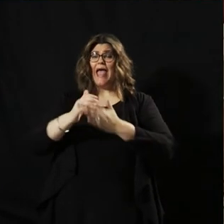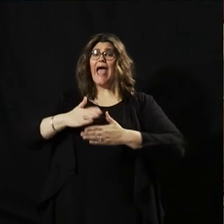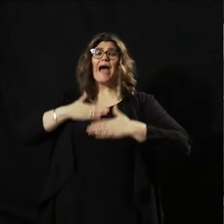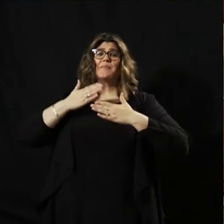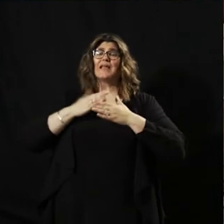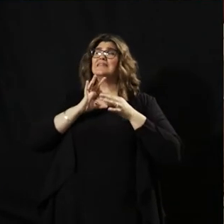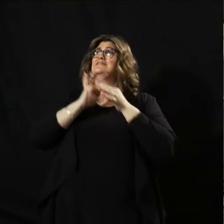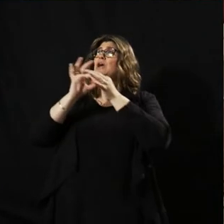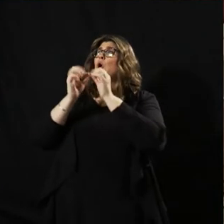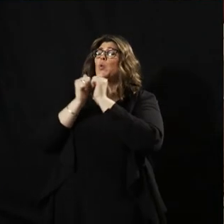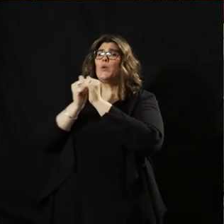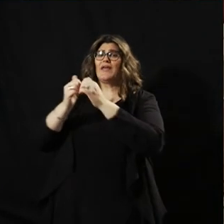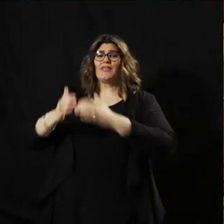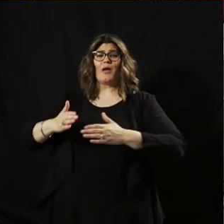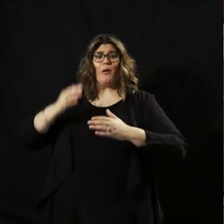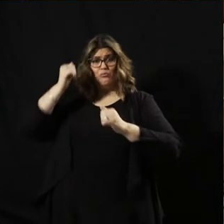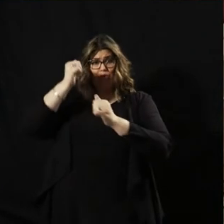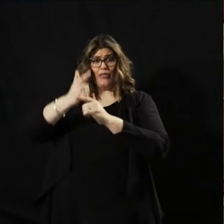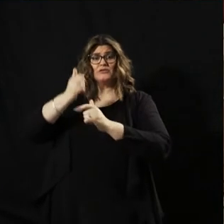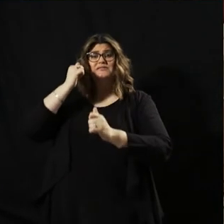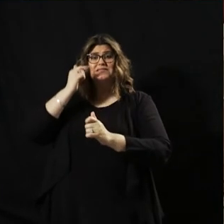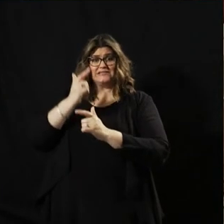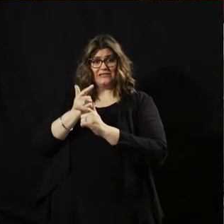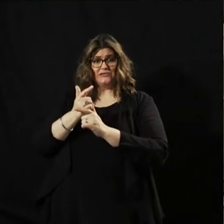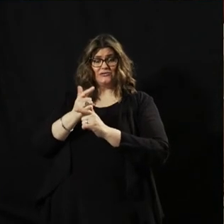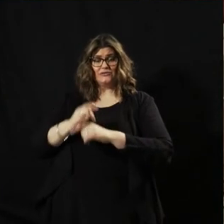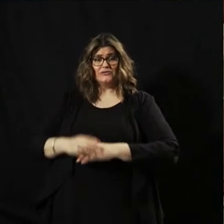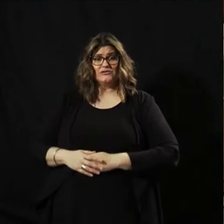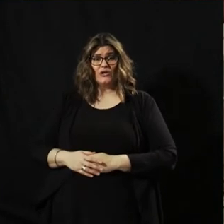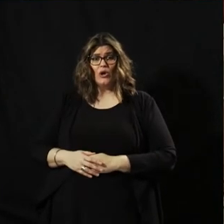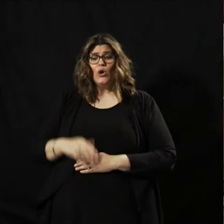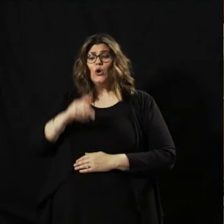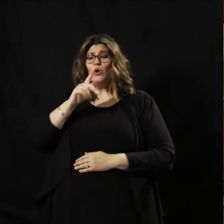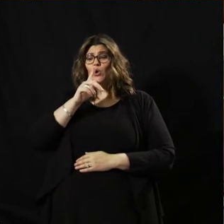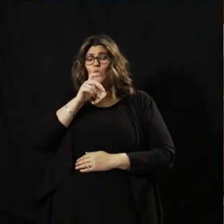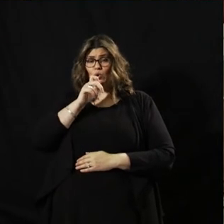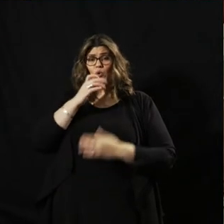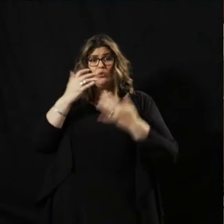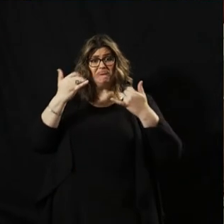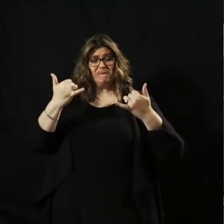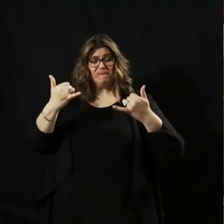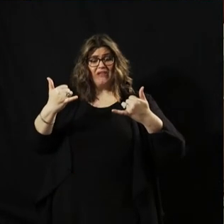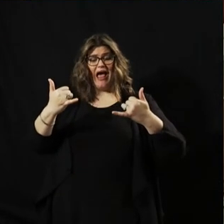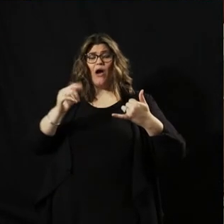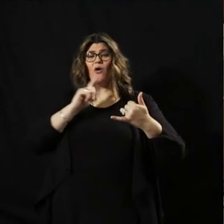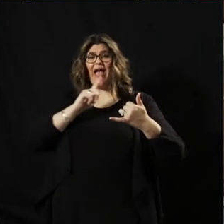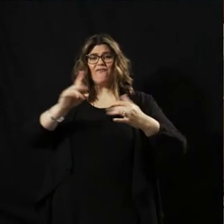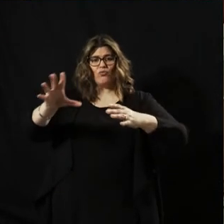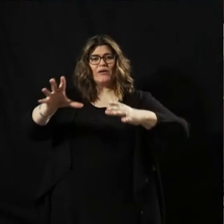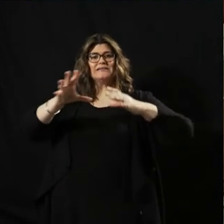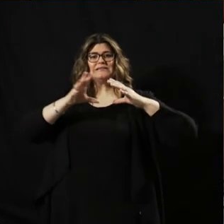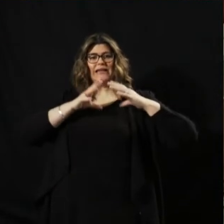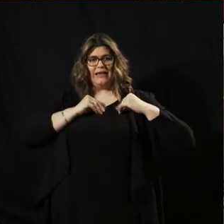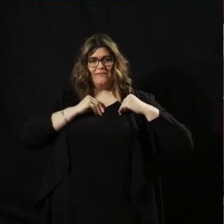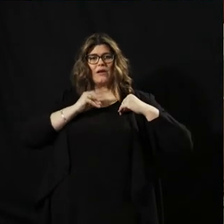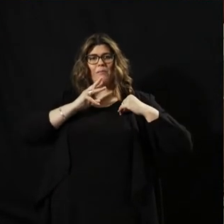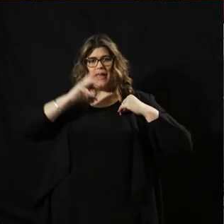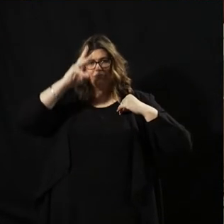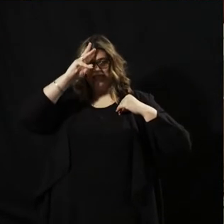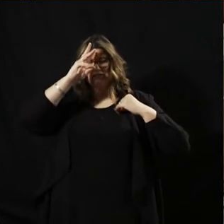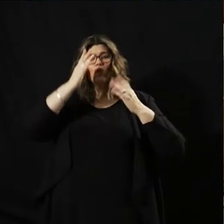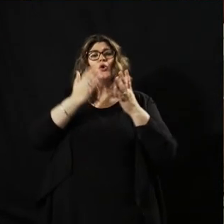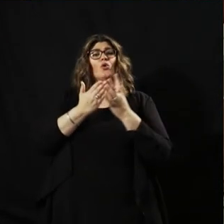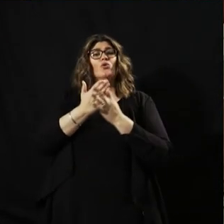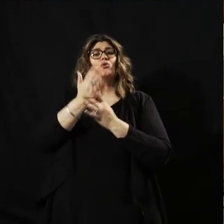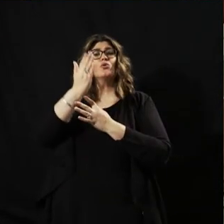our brothers and sisters who at Easter have received their baptism